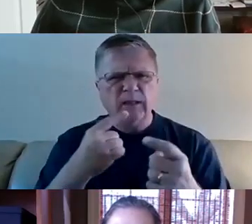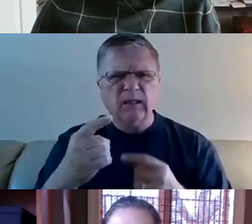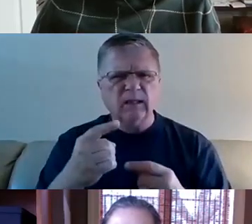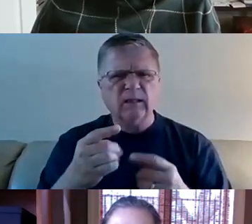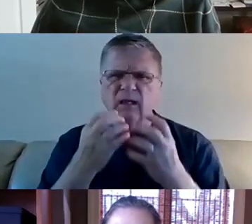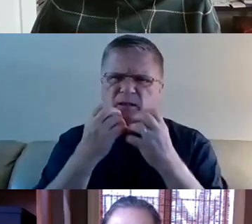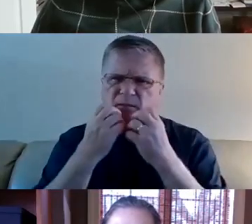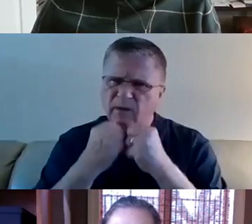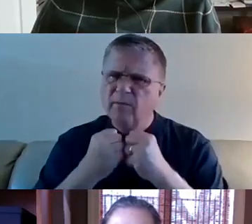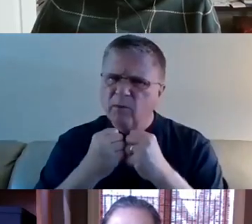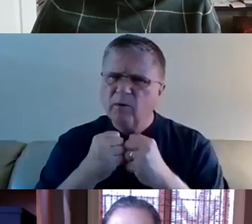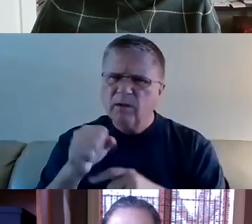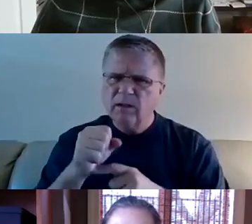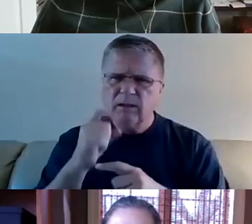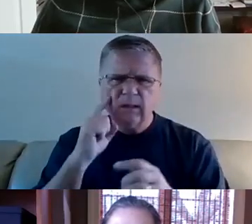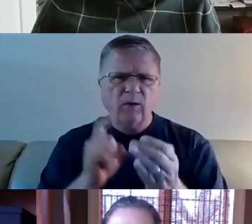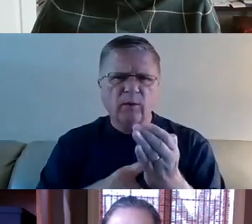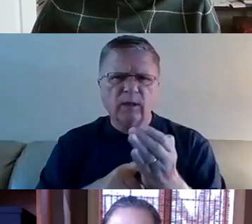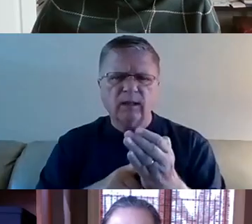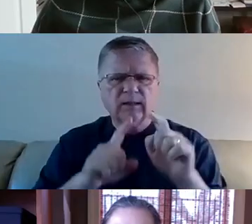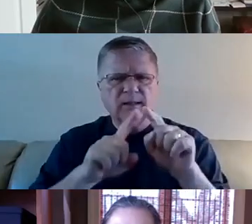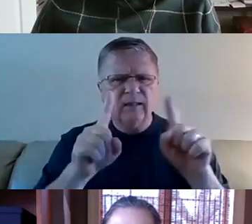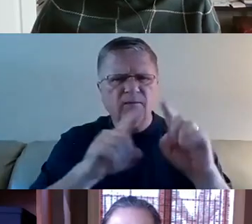a longstanding conversation.